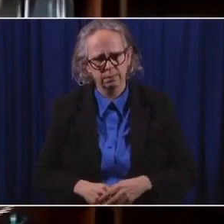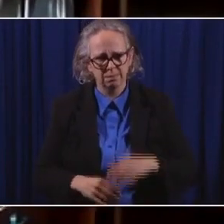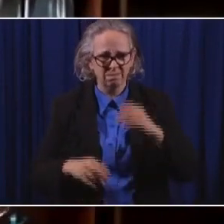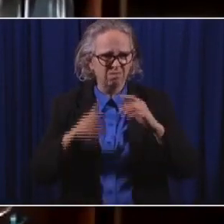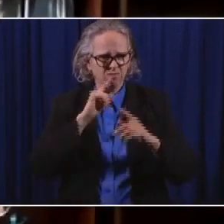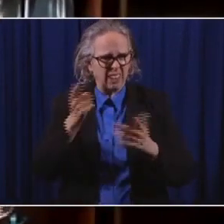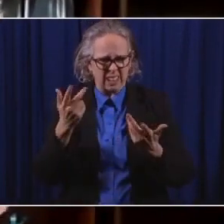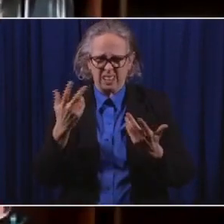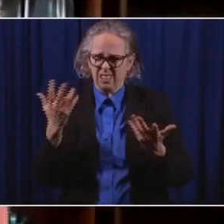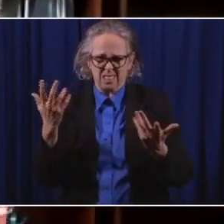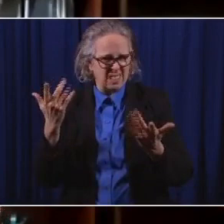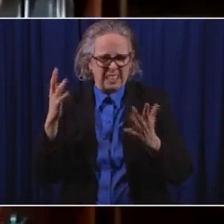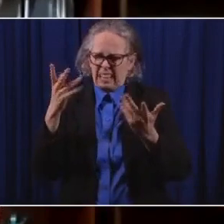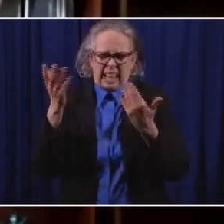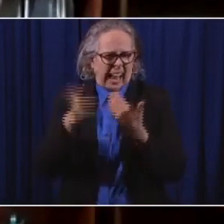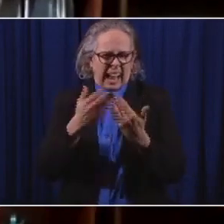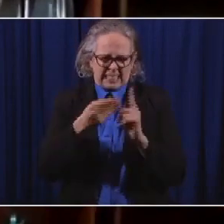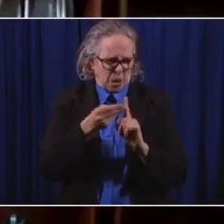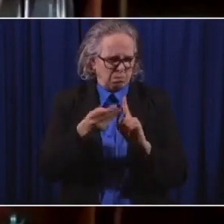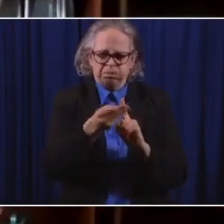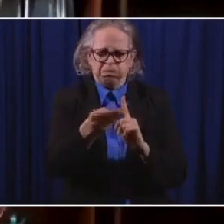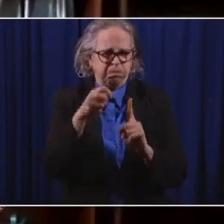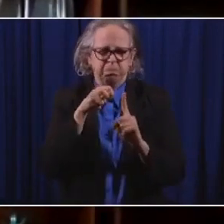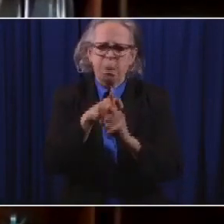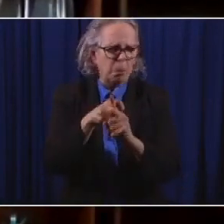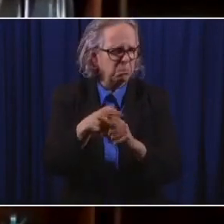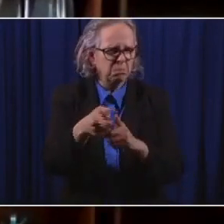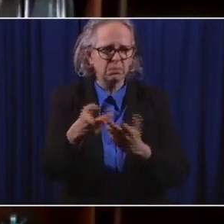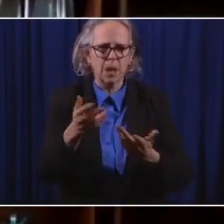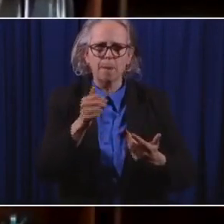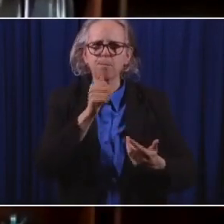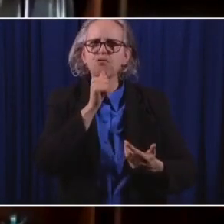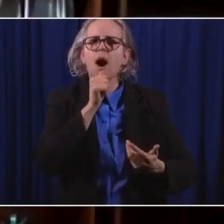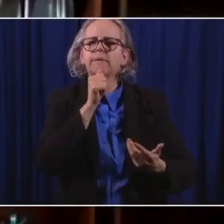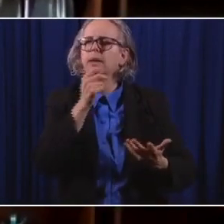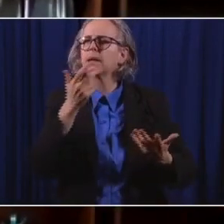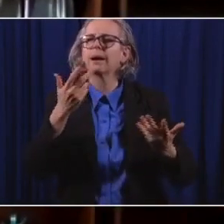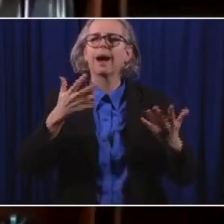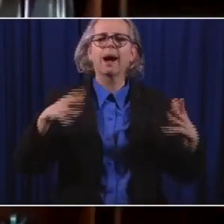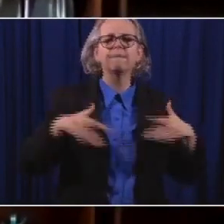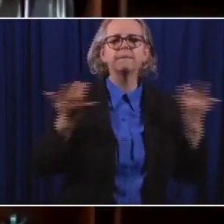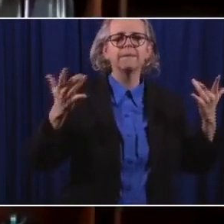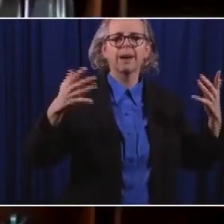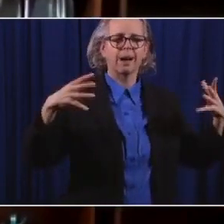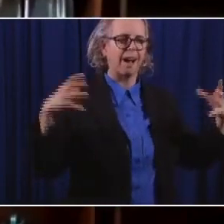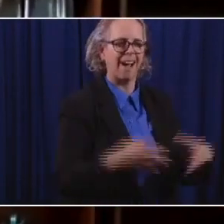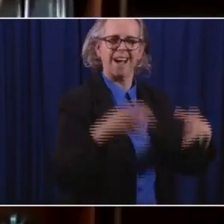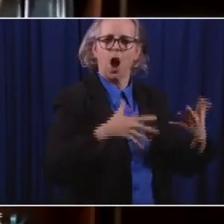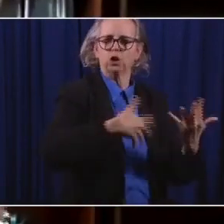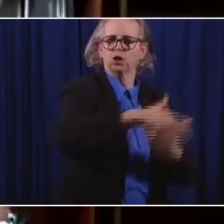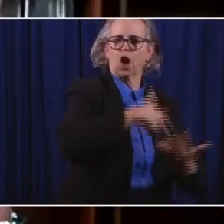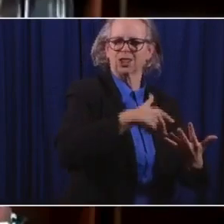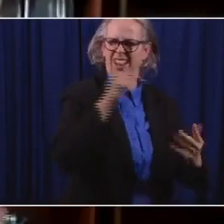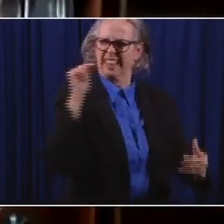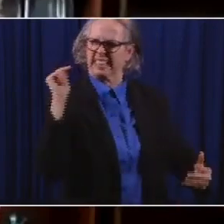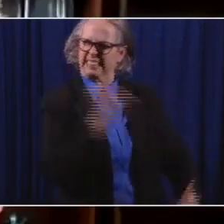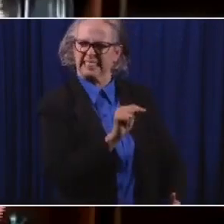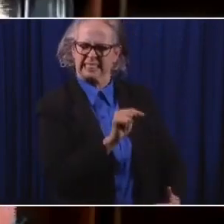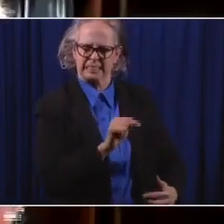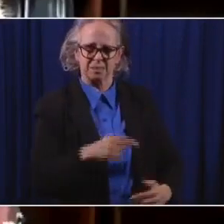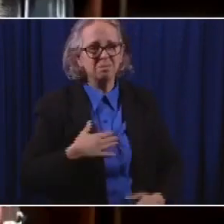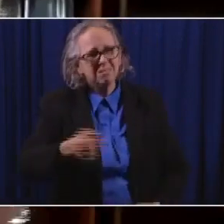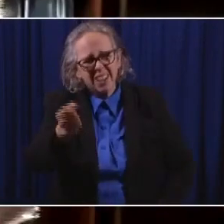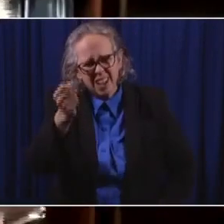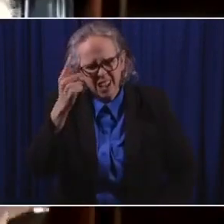I think we're simply letting our guard down. We all have COVID fatigue, but we know